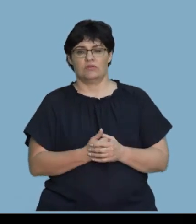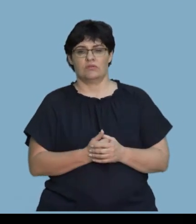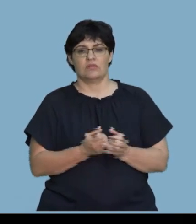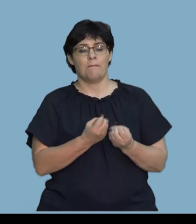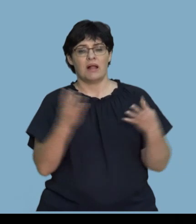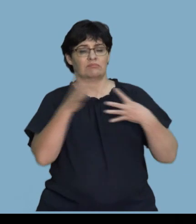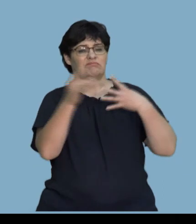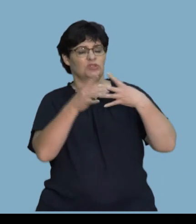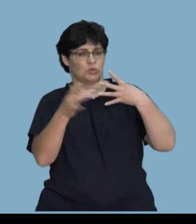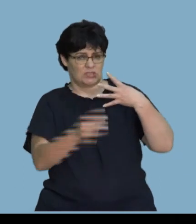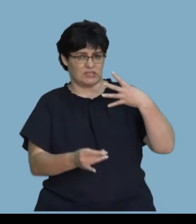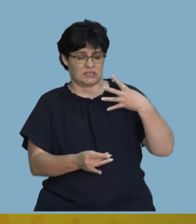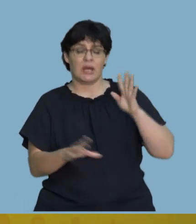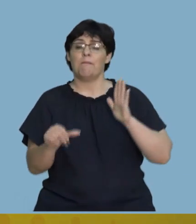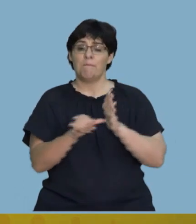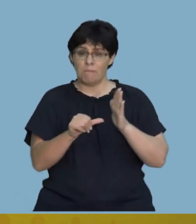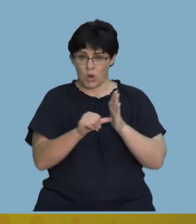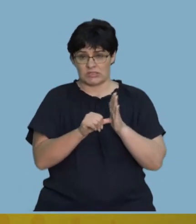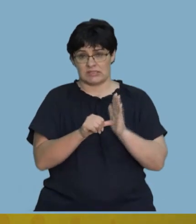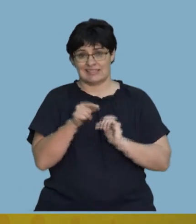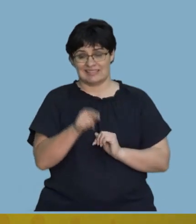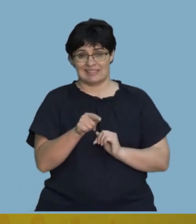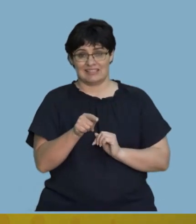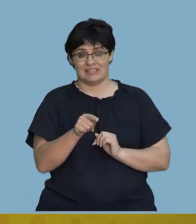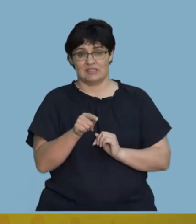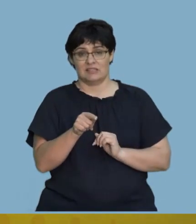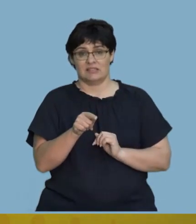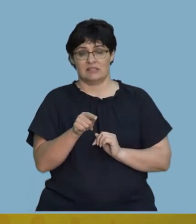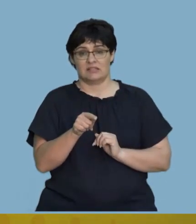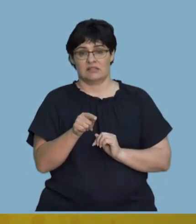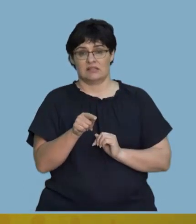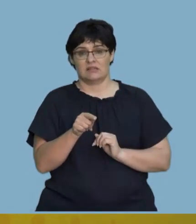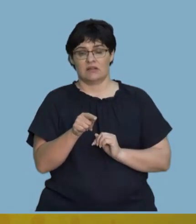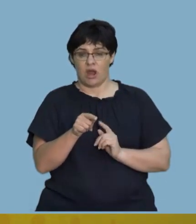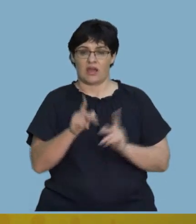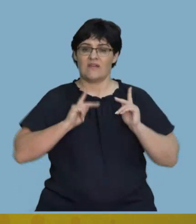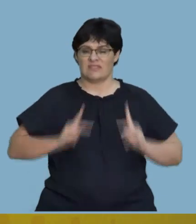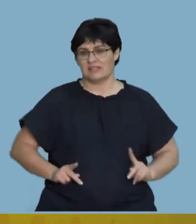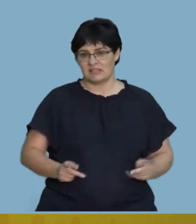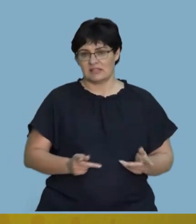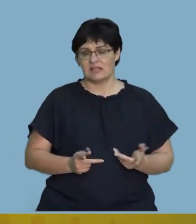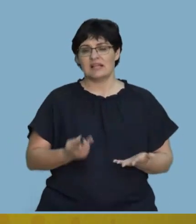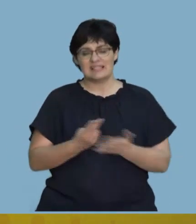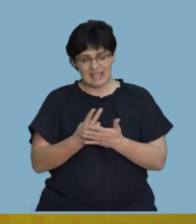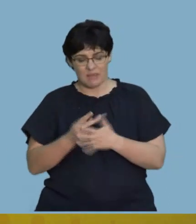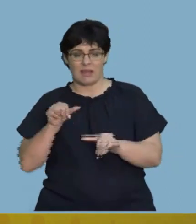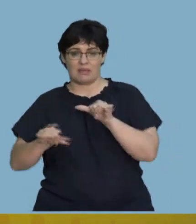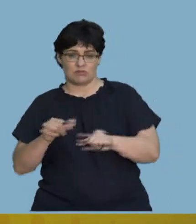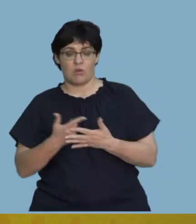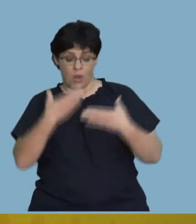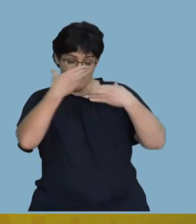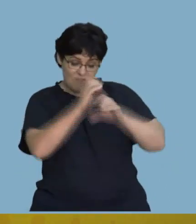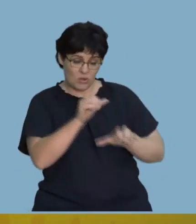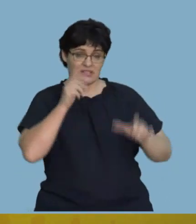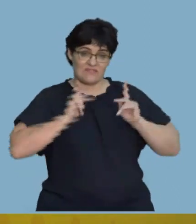the multiple choice is another critical aspect of the physics as well as the chemistry paper. But today, because